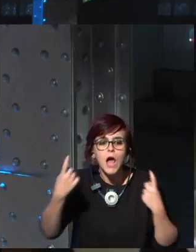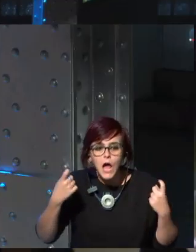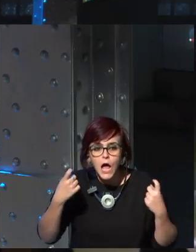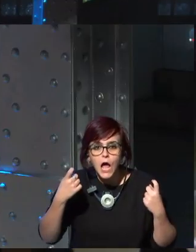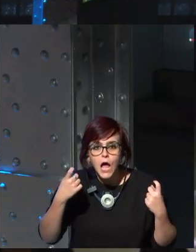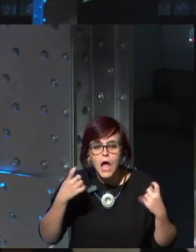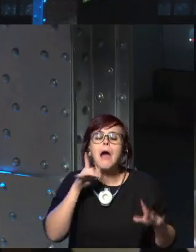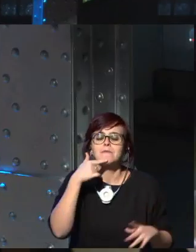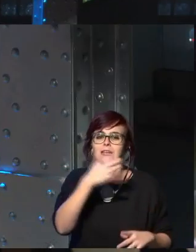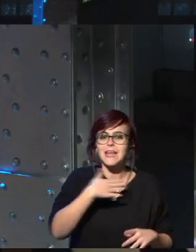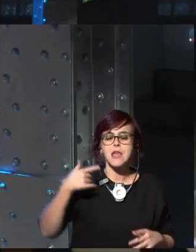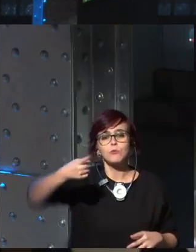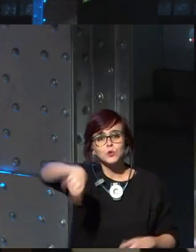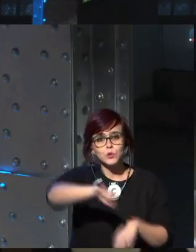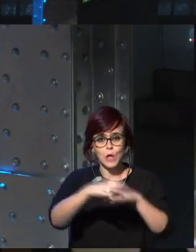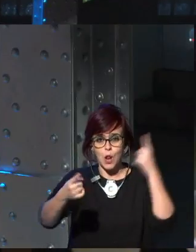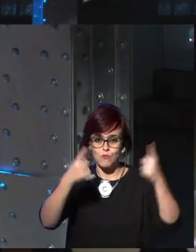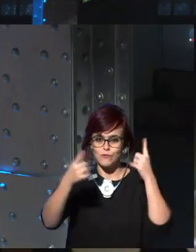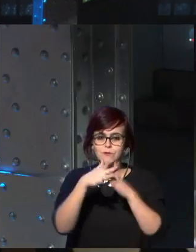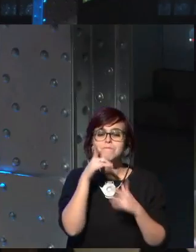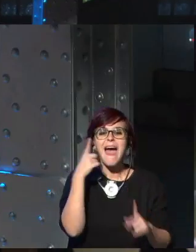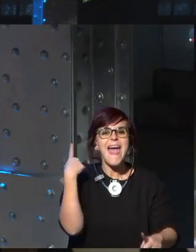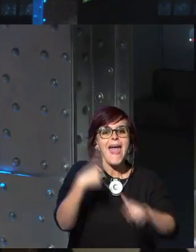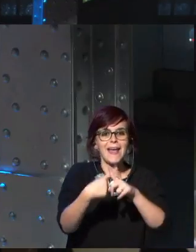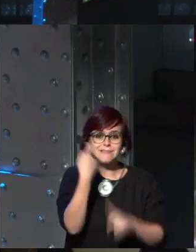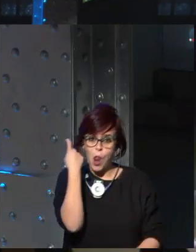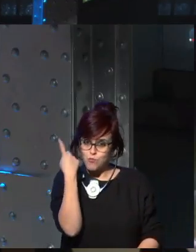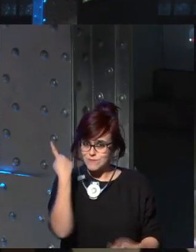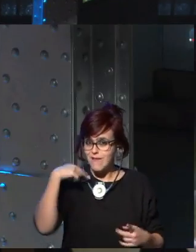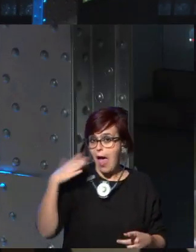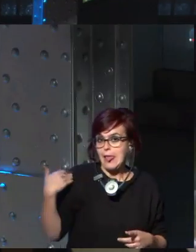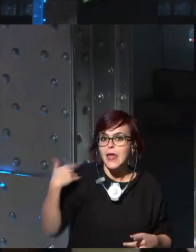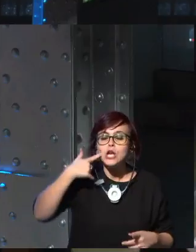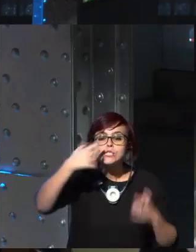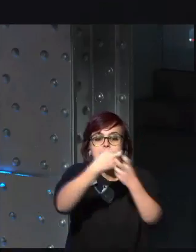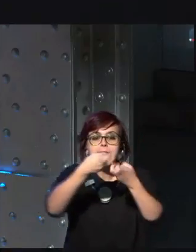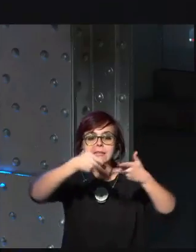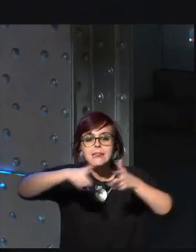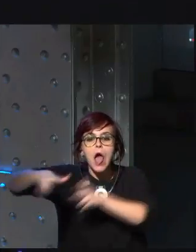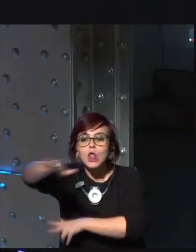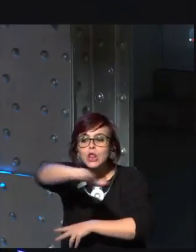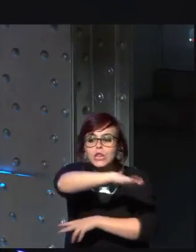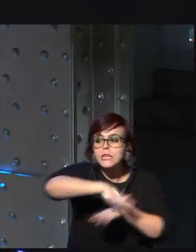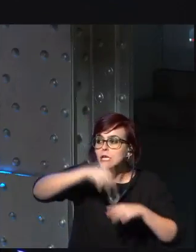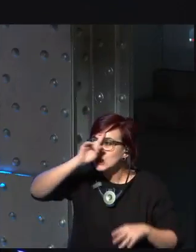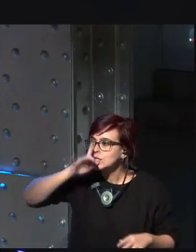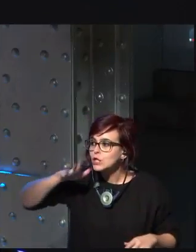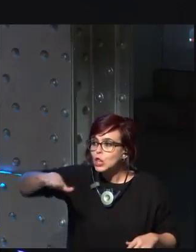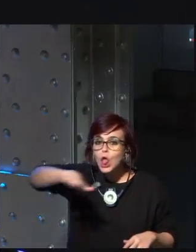waiting? I did want to tell you that some of my former students, I don't know where they're sitting. Where are